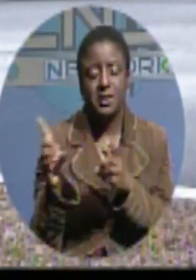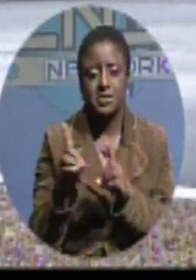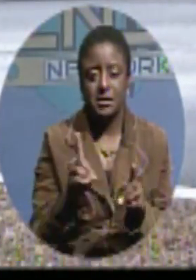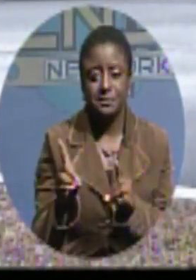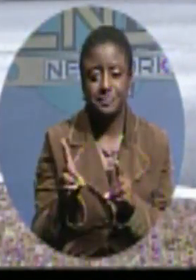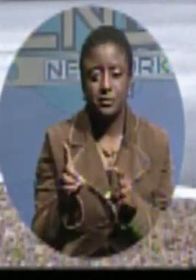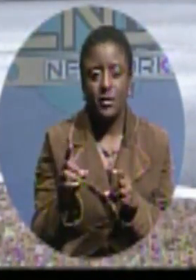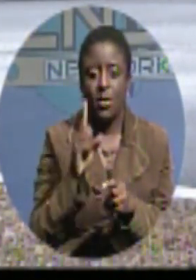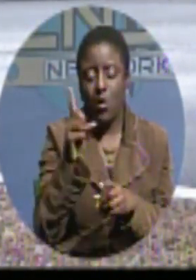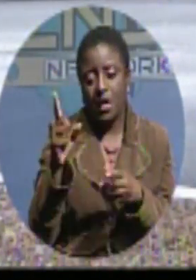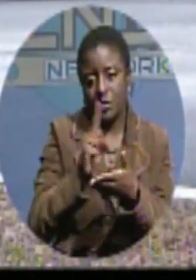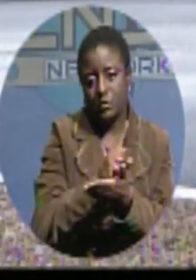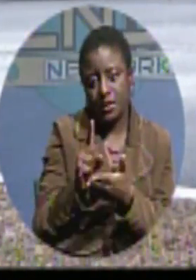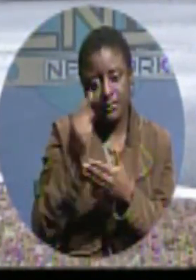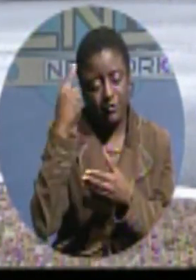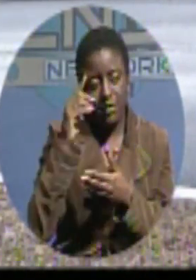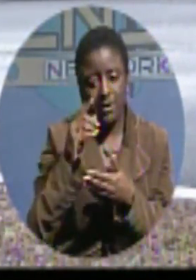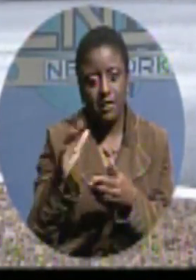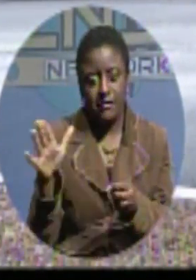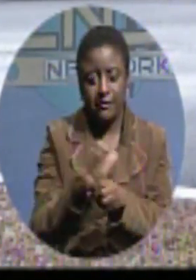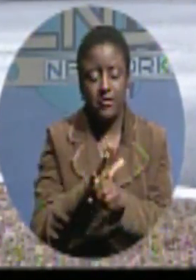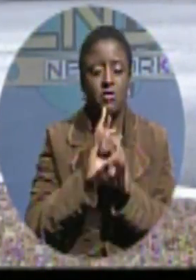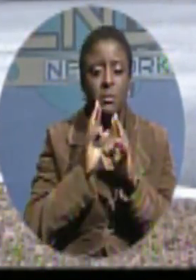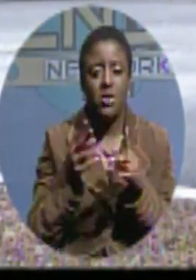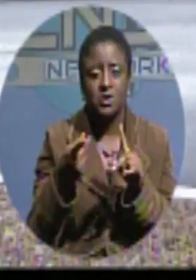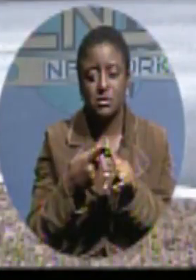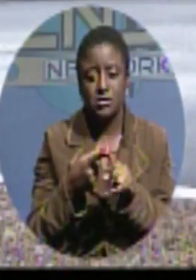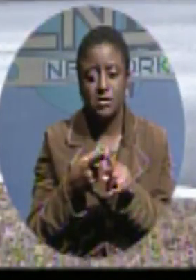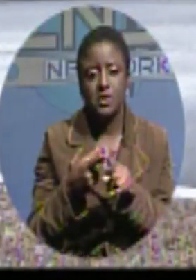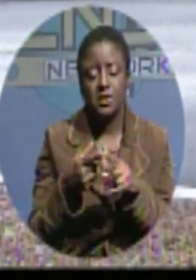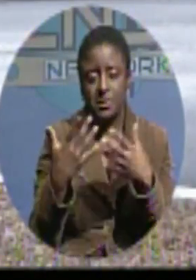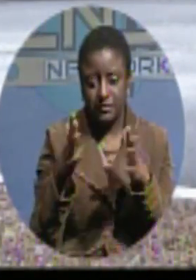take about a week for that full report to be completed, but more